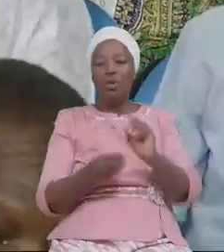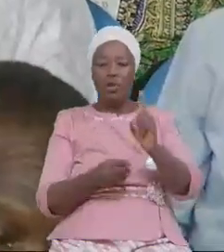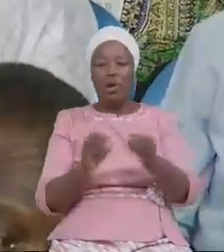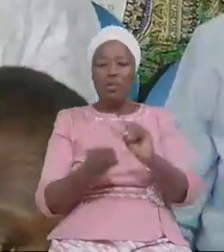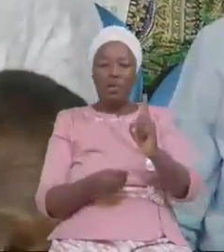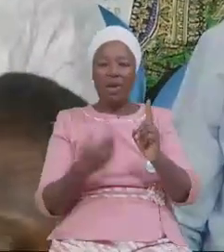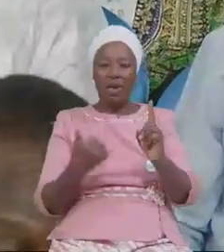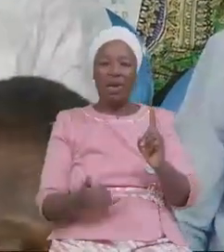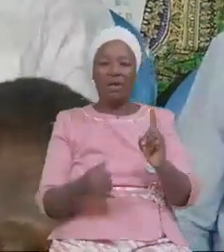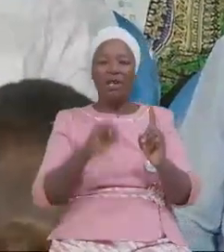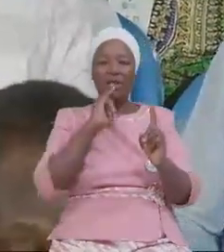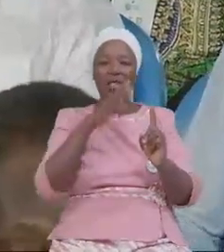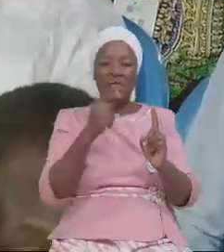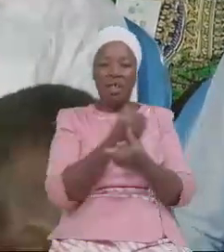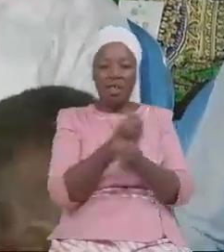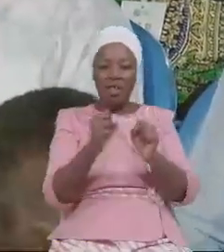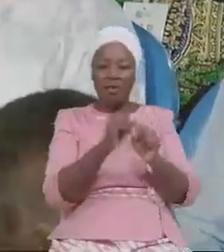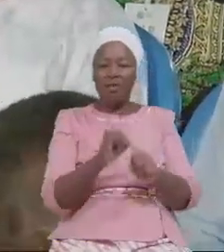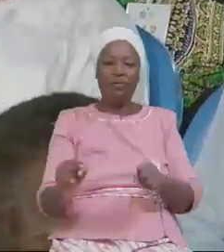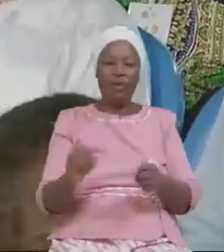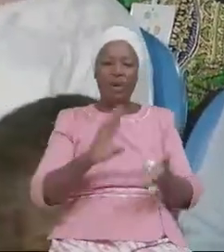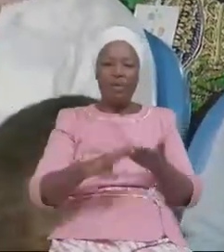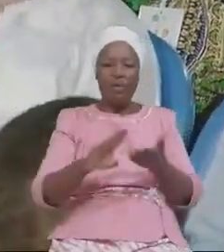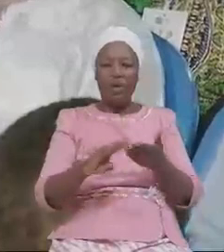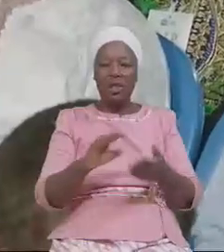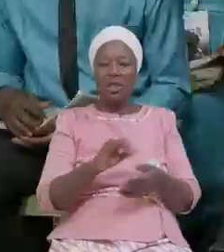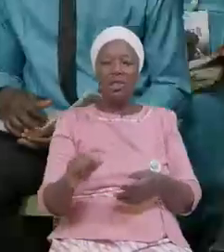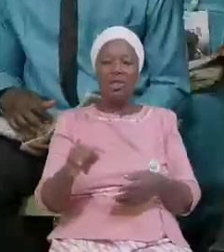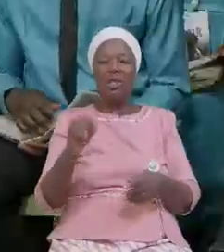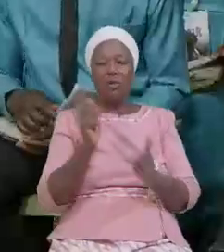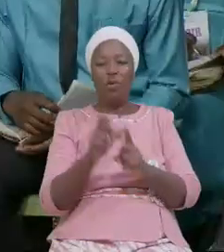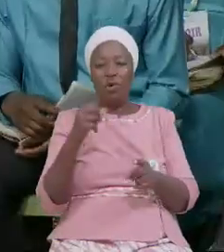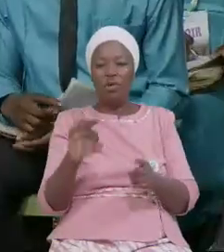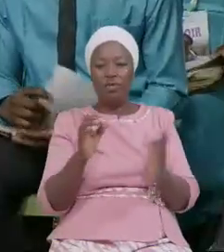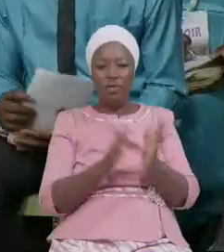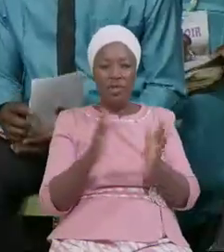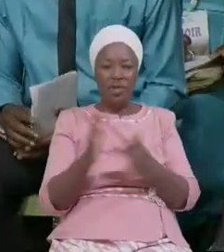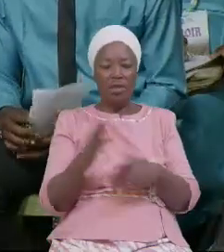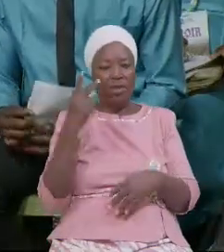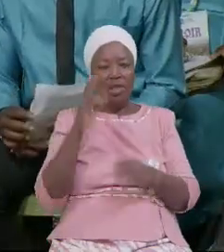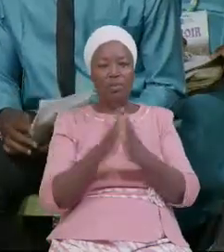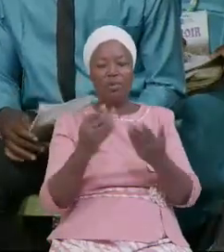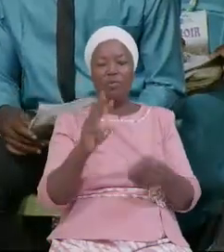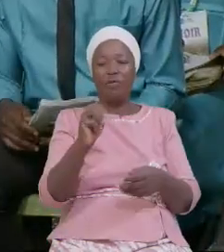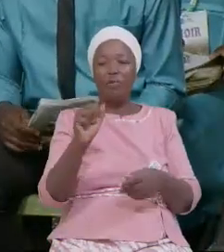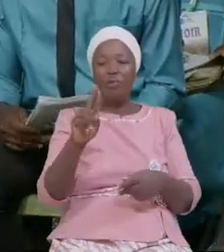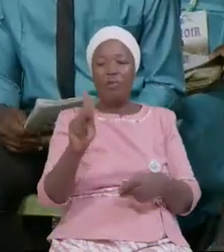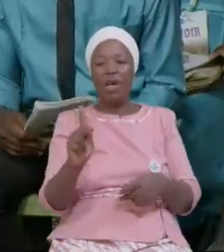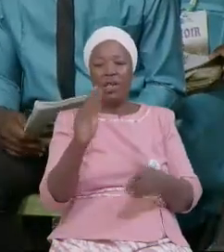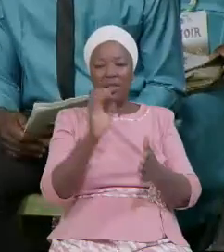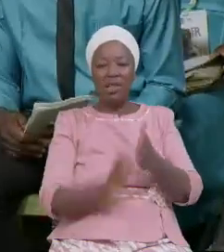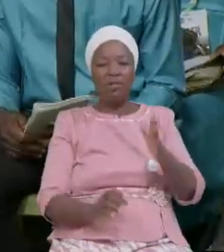Number one is the saving, pardoning word of Jesus. Look at Mark chapter